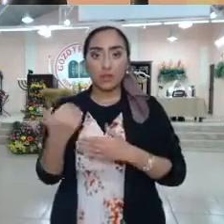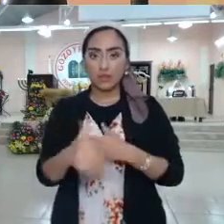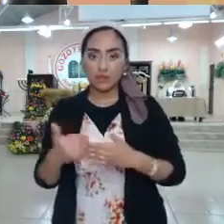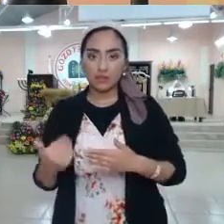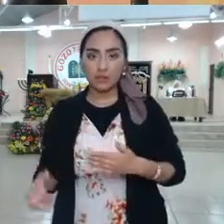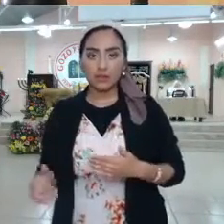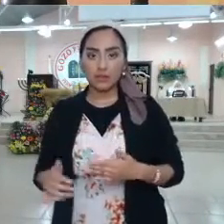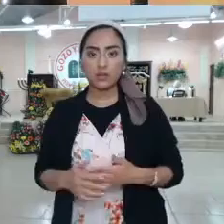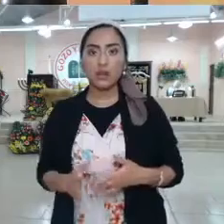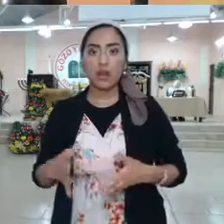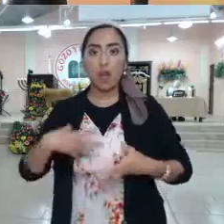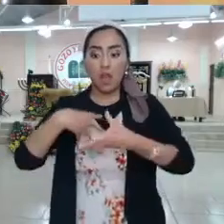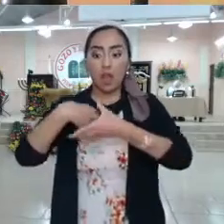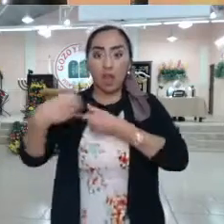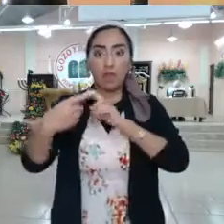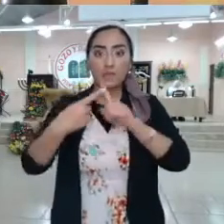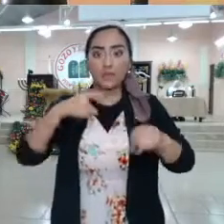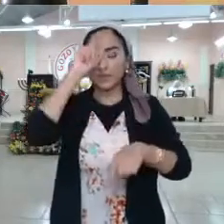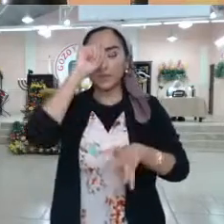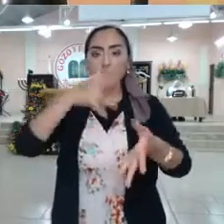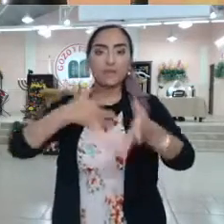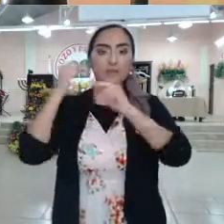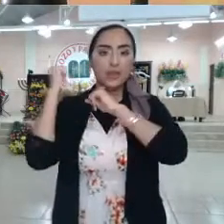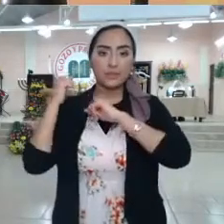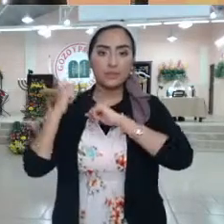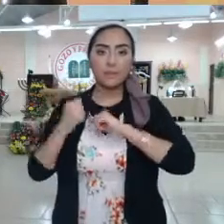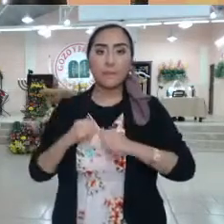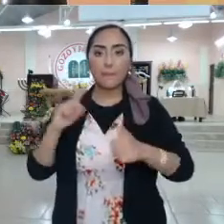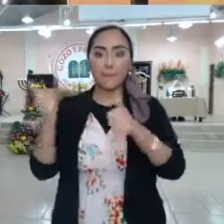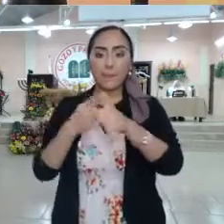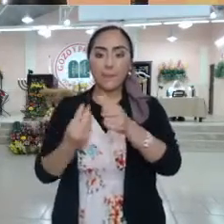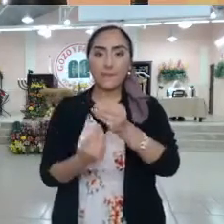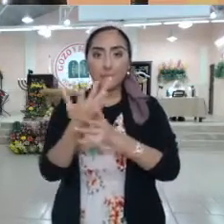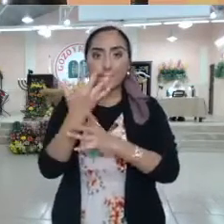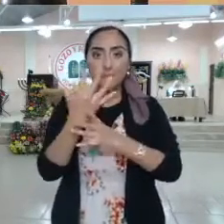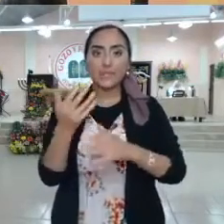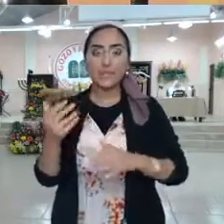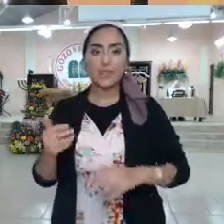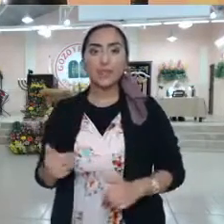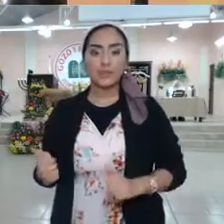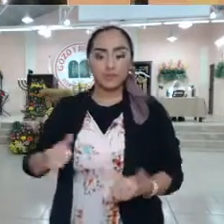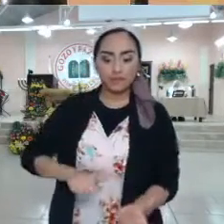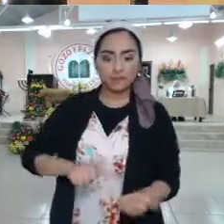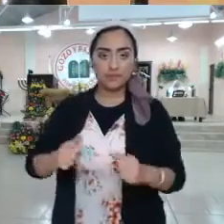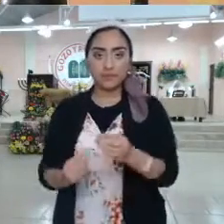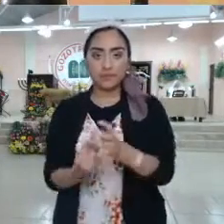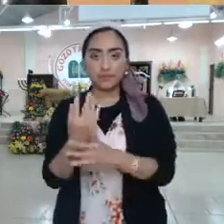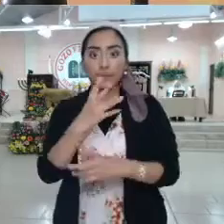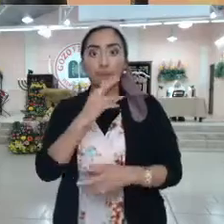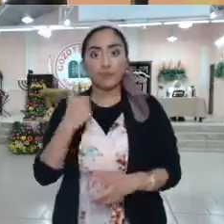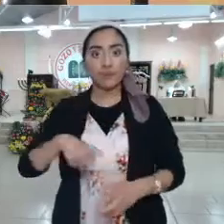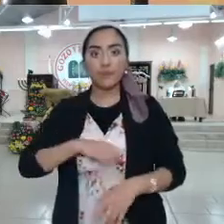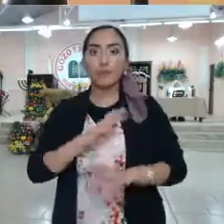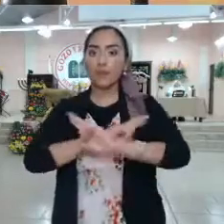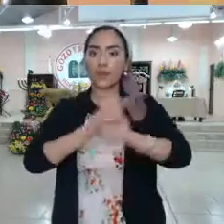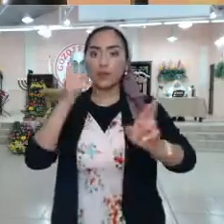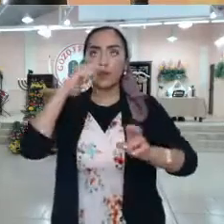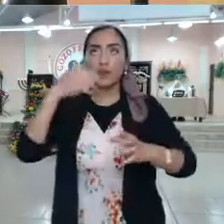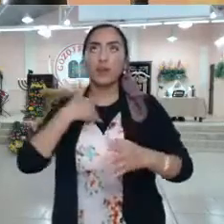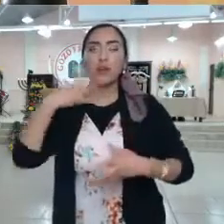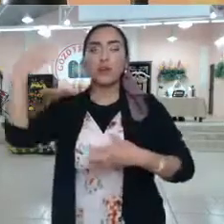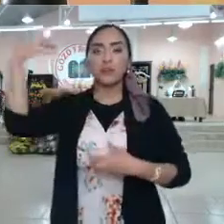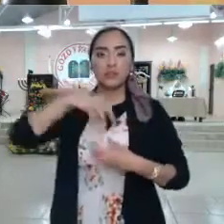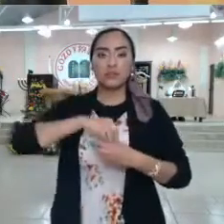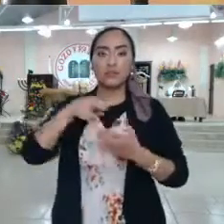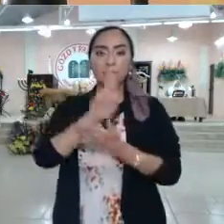Hamatzot, to go out of Egypt fast, Bikurim, the Tevilah, the fruits, and then we're ready